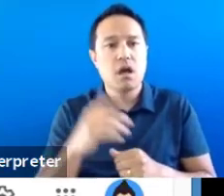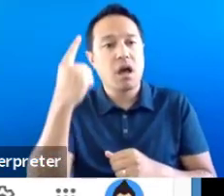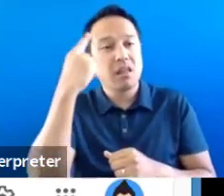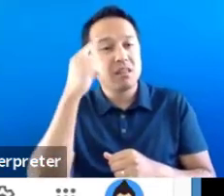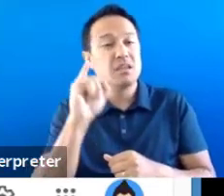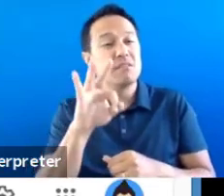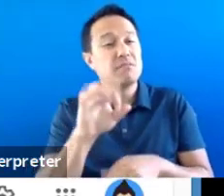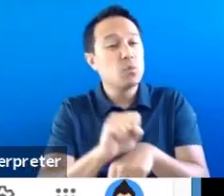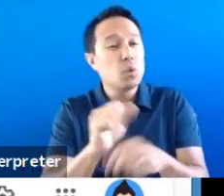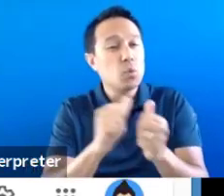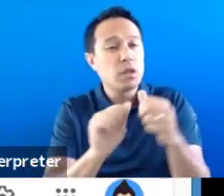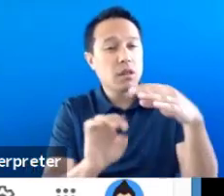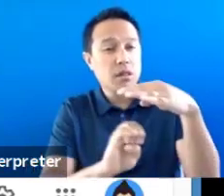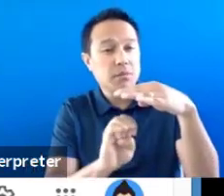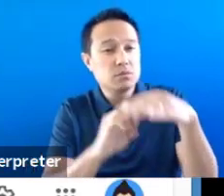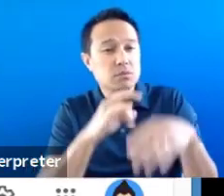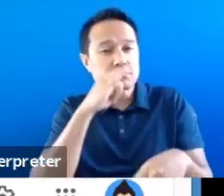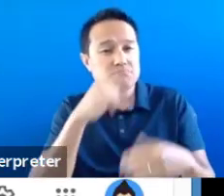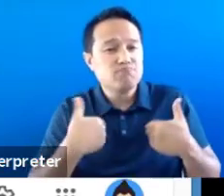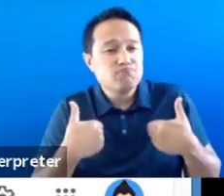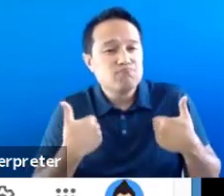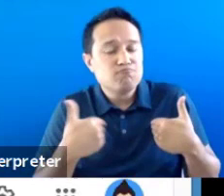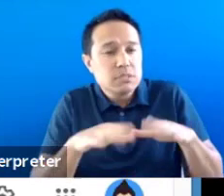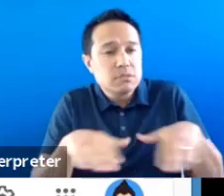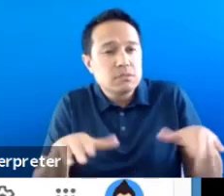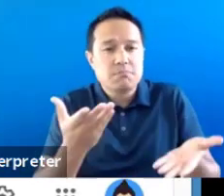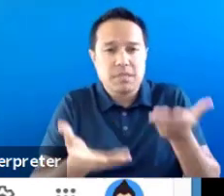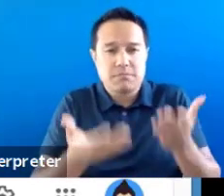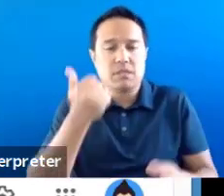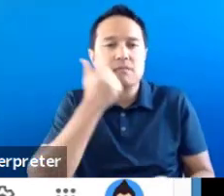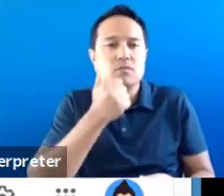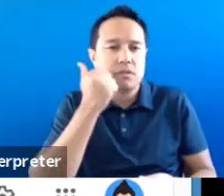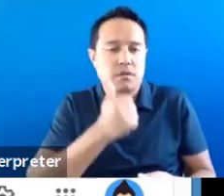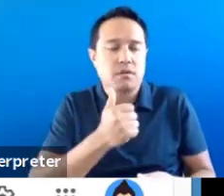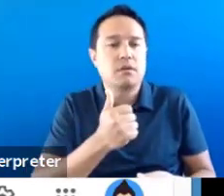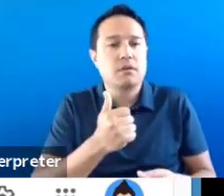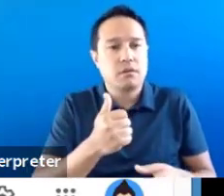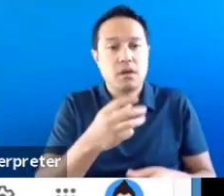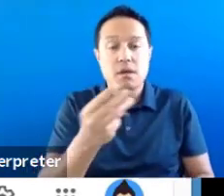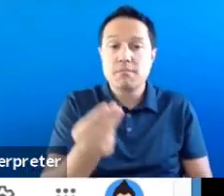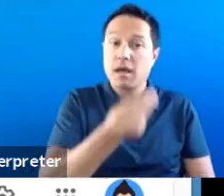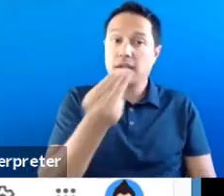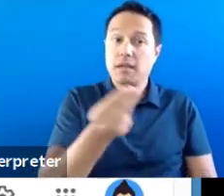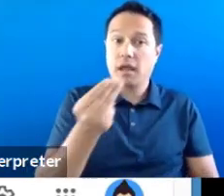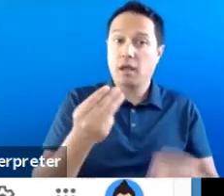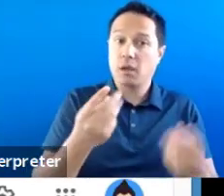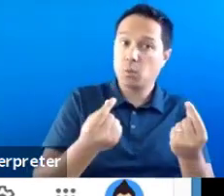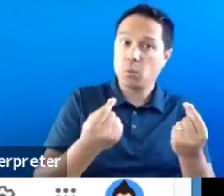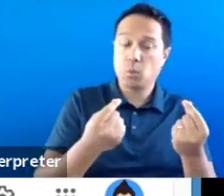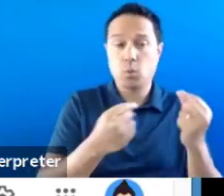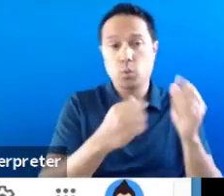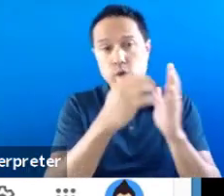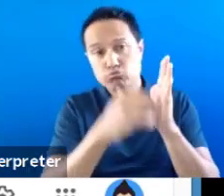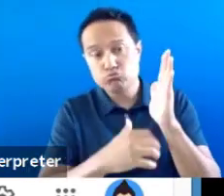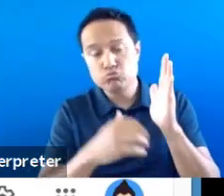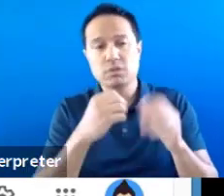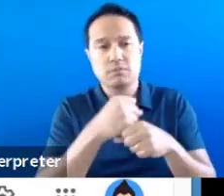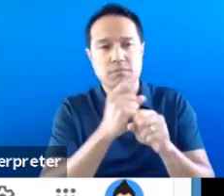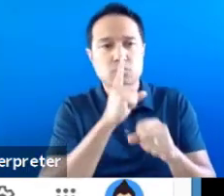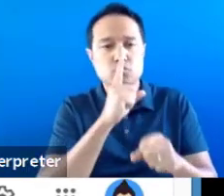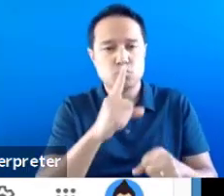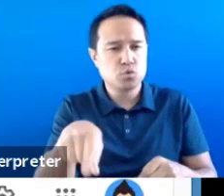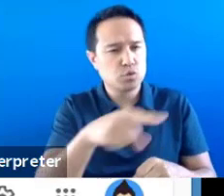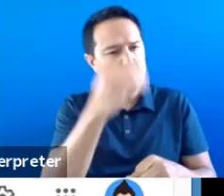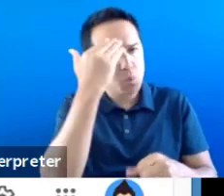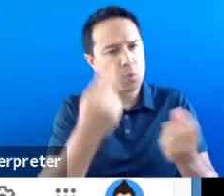with elementary students, that you might want to do it by days. So, and it might be Monday, day 1. That way they know what they should be doing. I